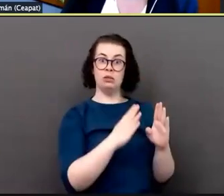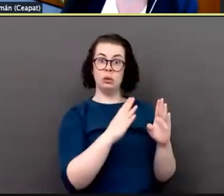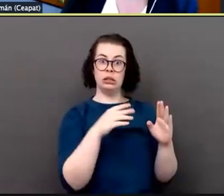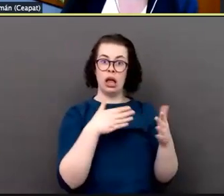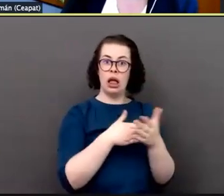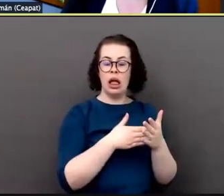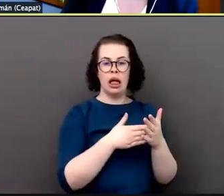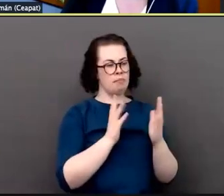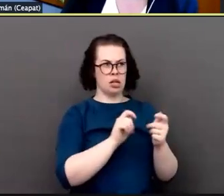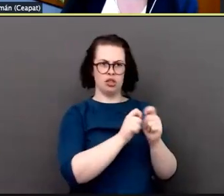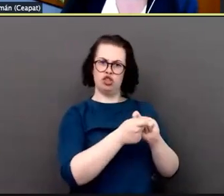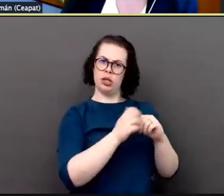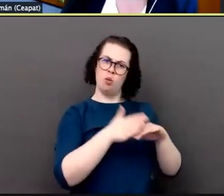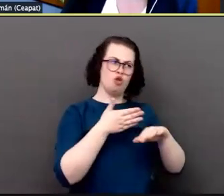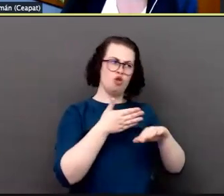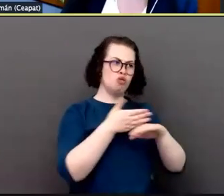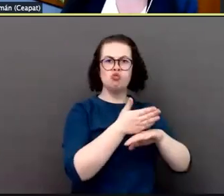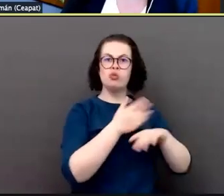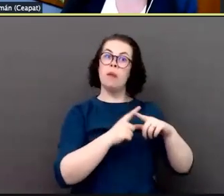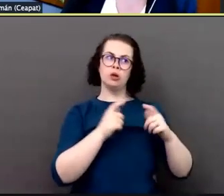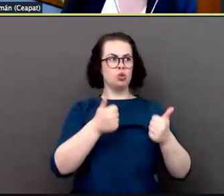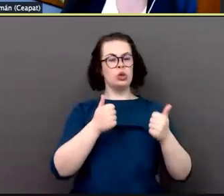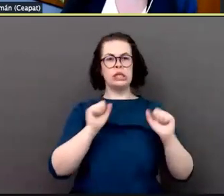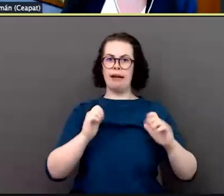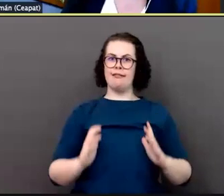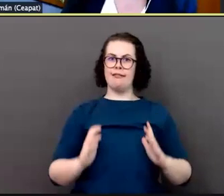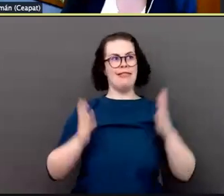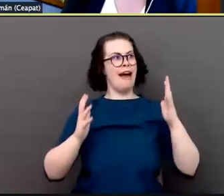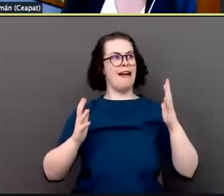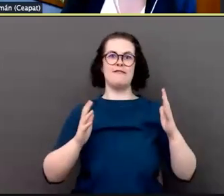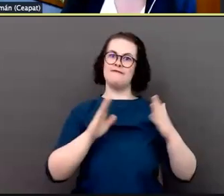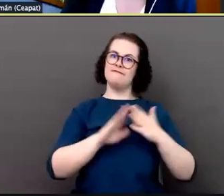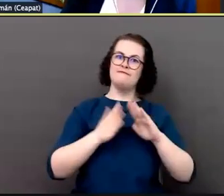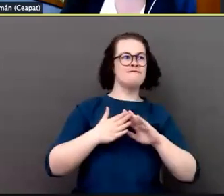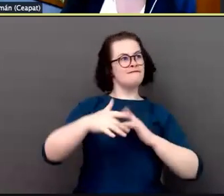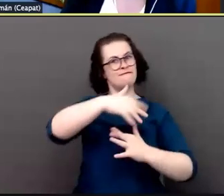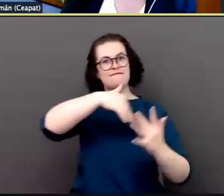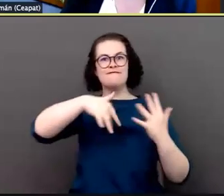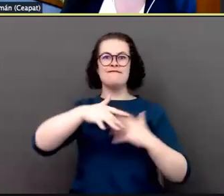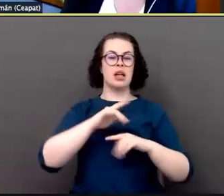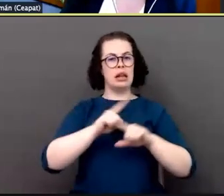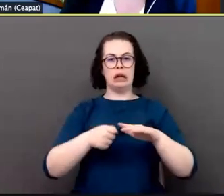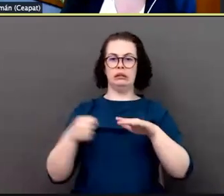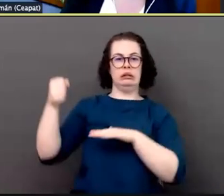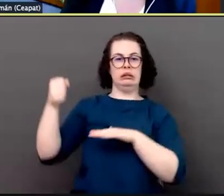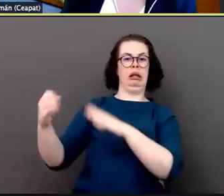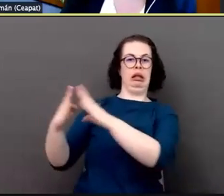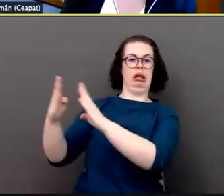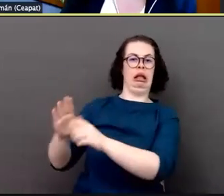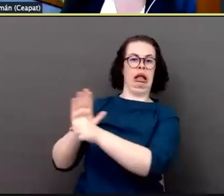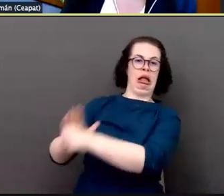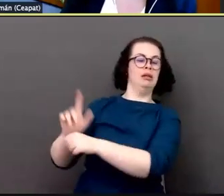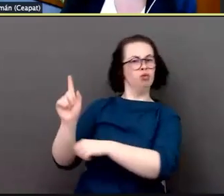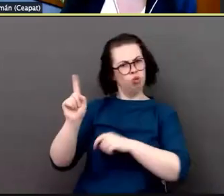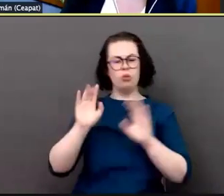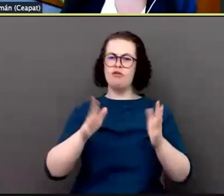community life that stimulate active and healthy aging. The standard also